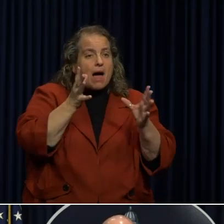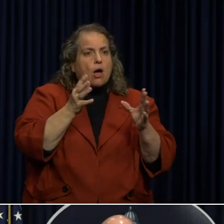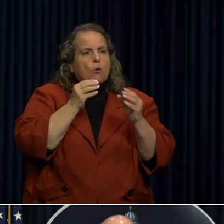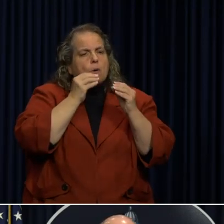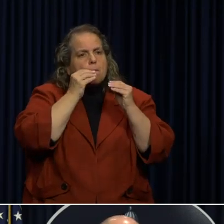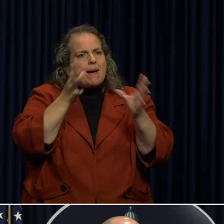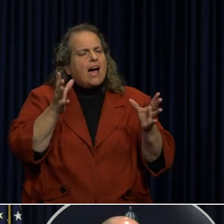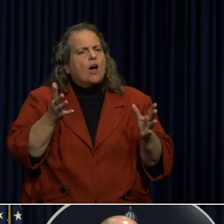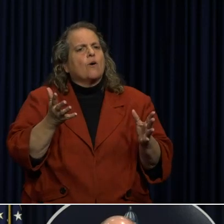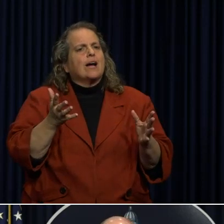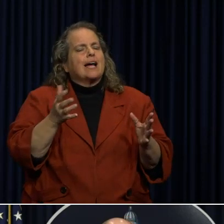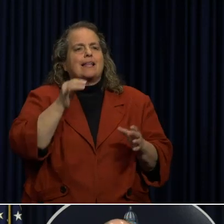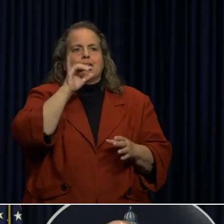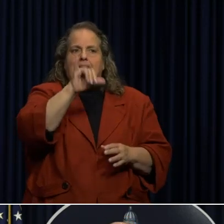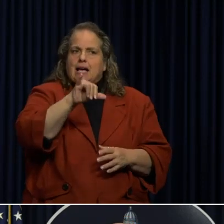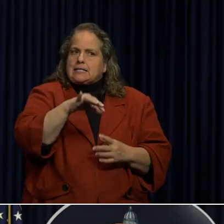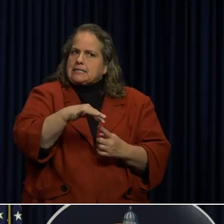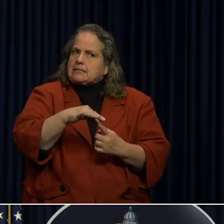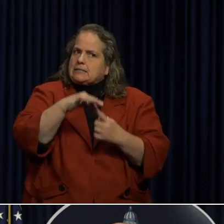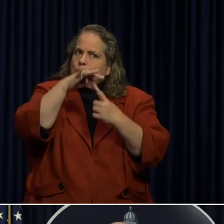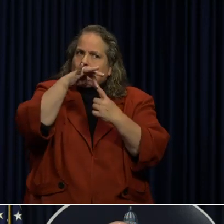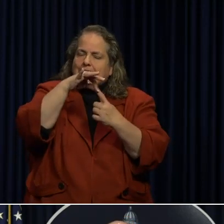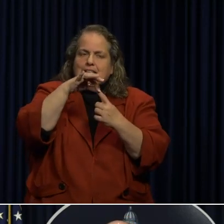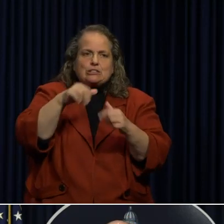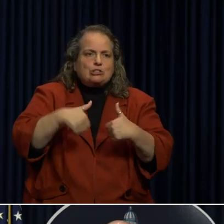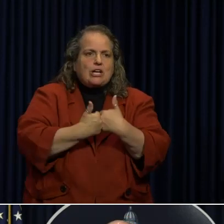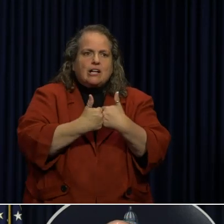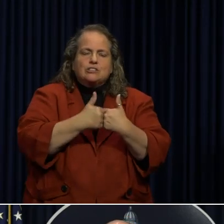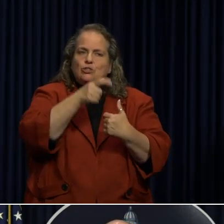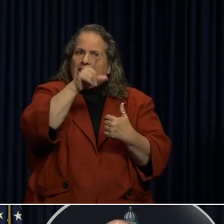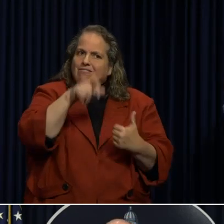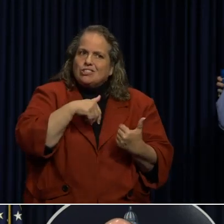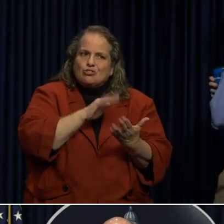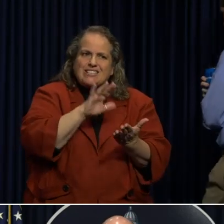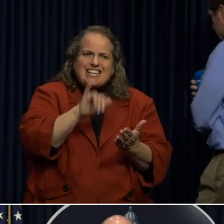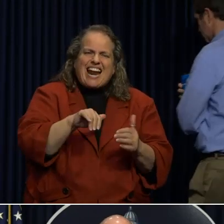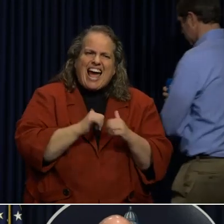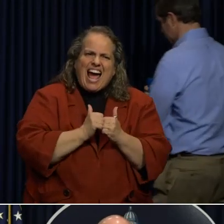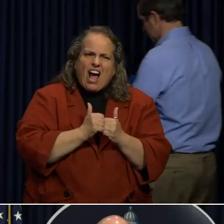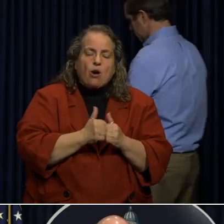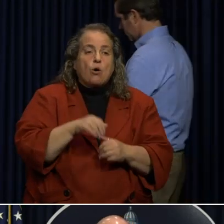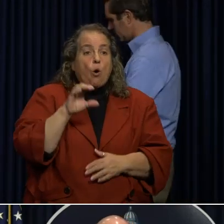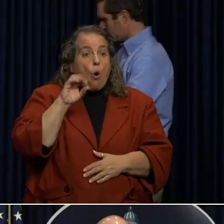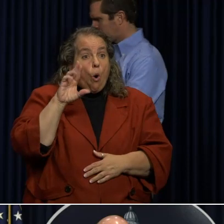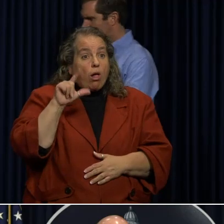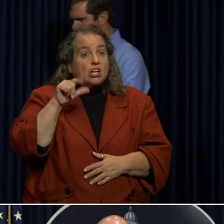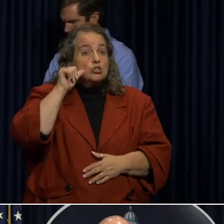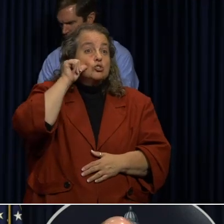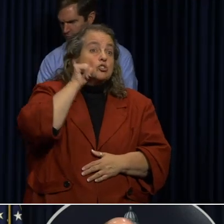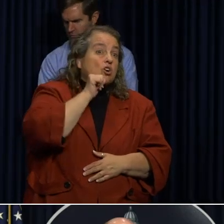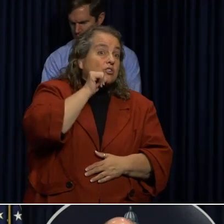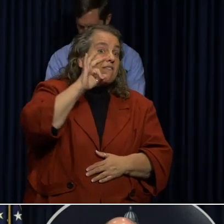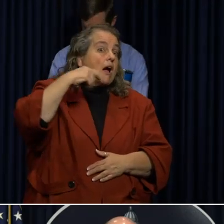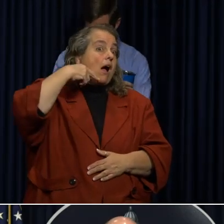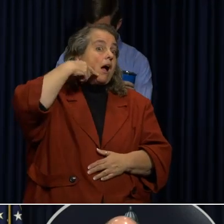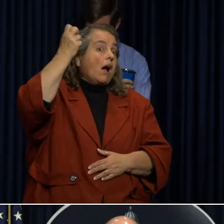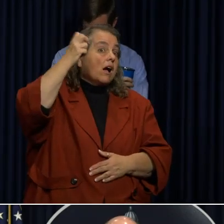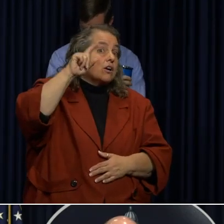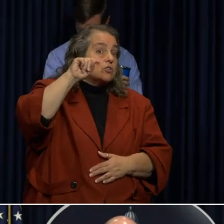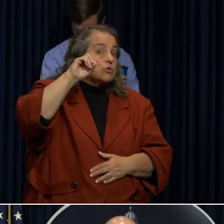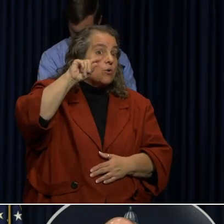unique challenges that have to be addressed. The same thing, though, holds true for oral surgery, anesthesia in an operating room. They may have to